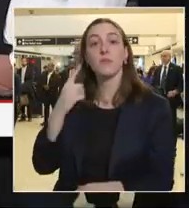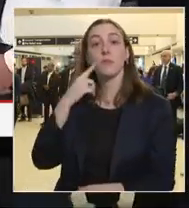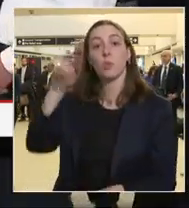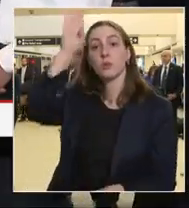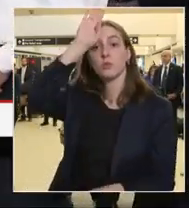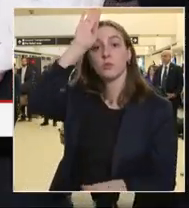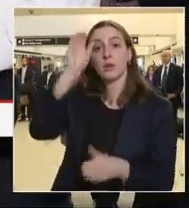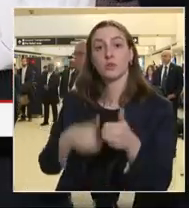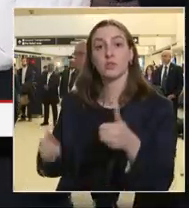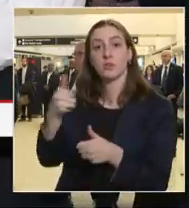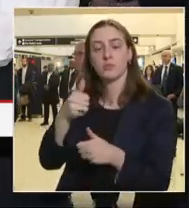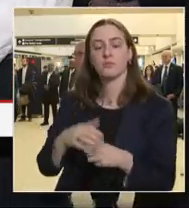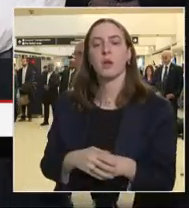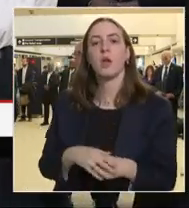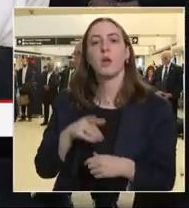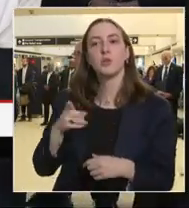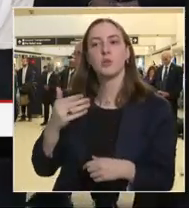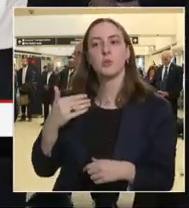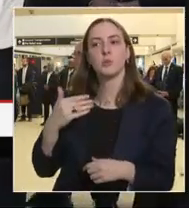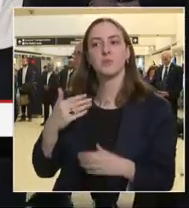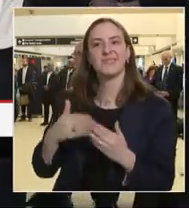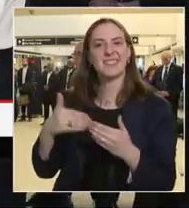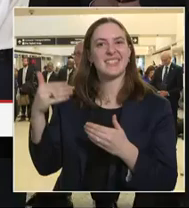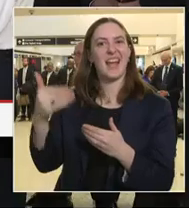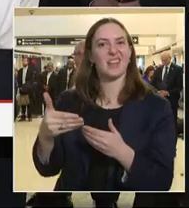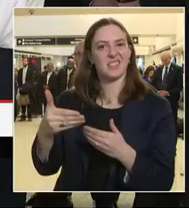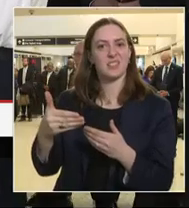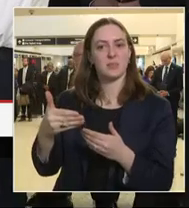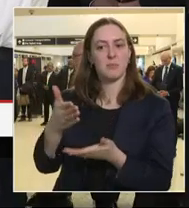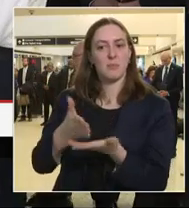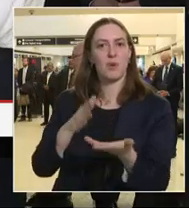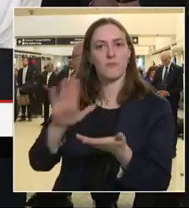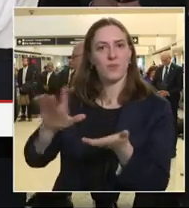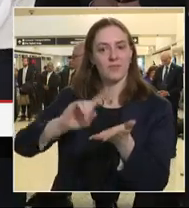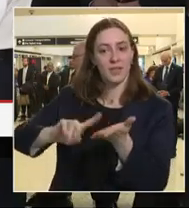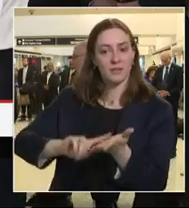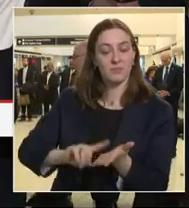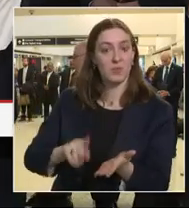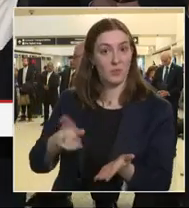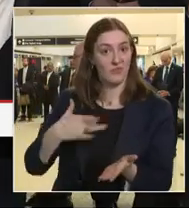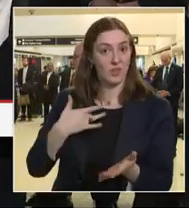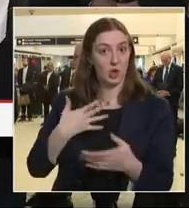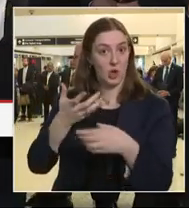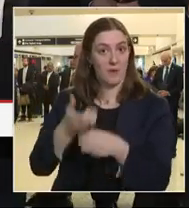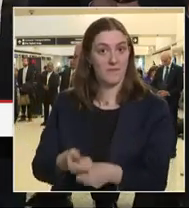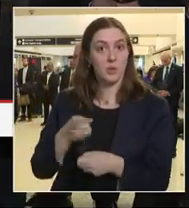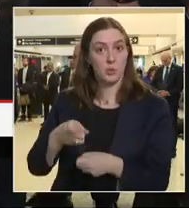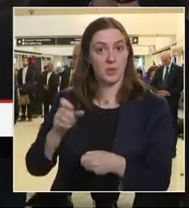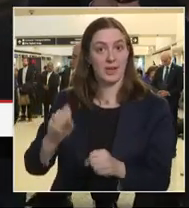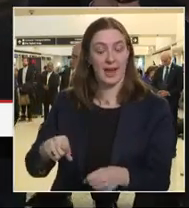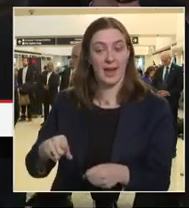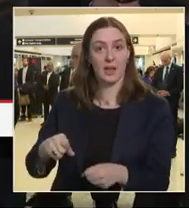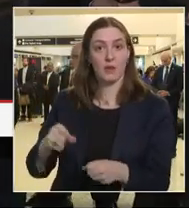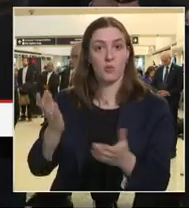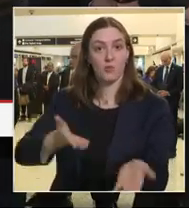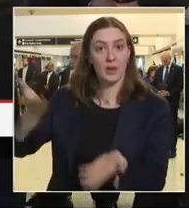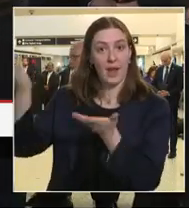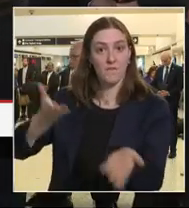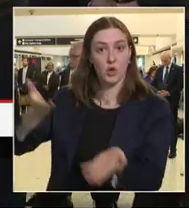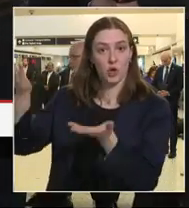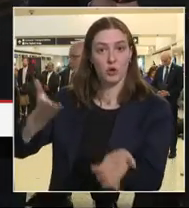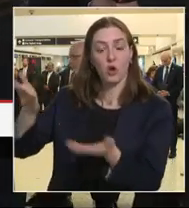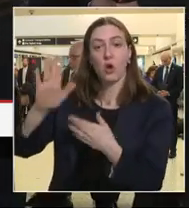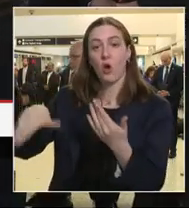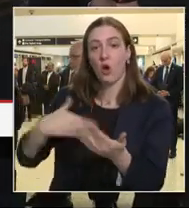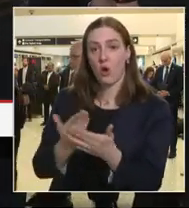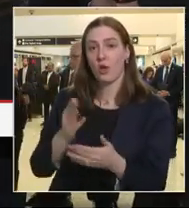to describe the next phase of the investigation? How confident are you that you'll be able to recover all 67 of these bodies?